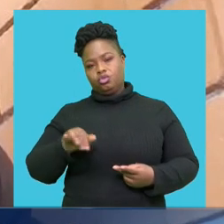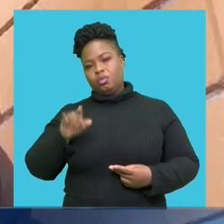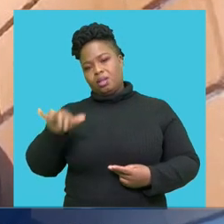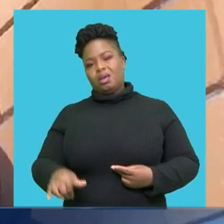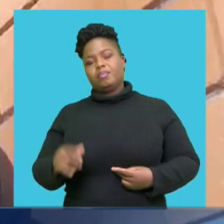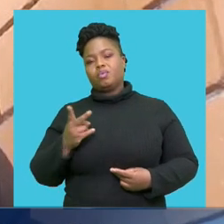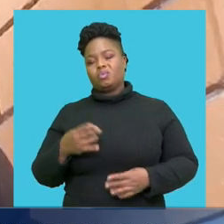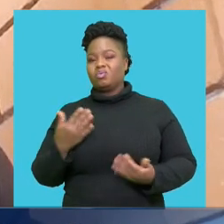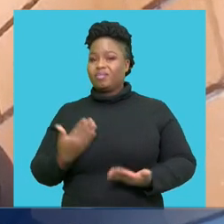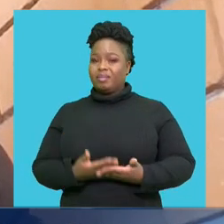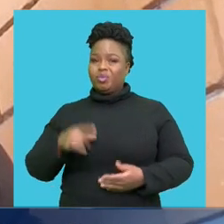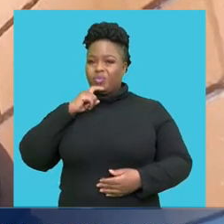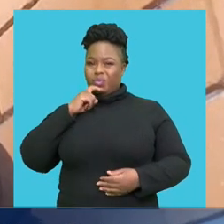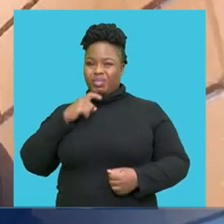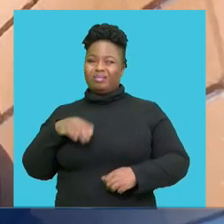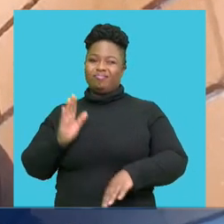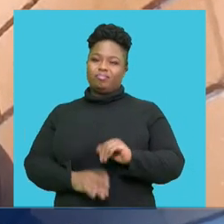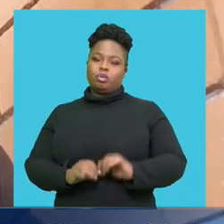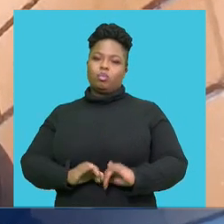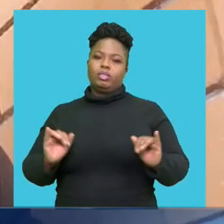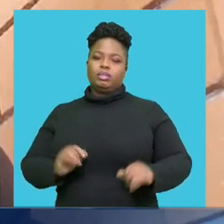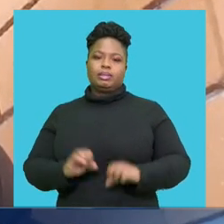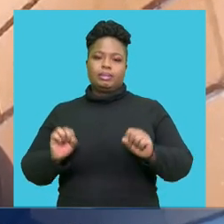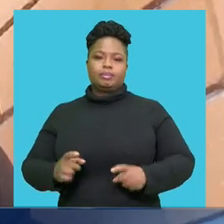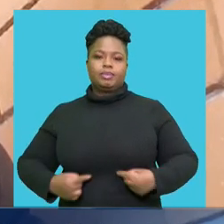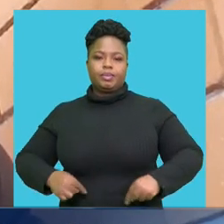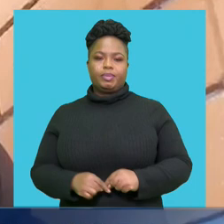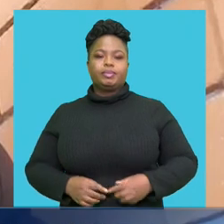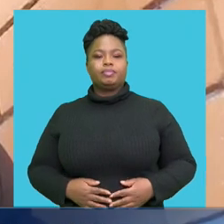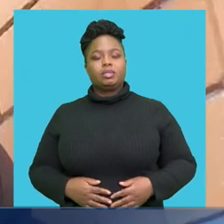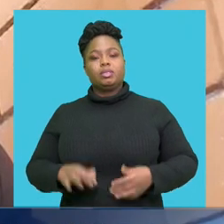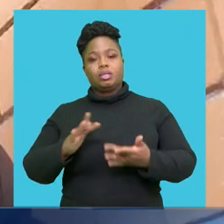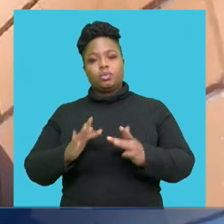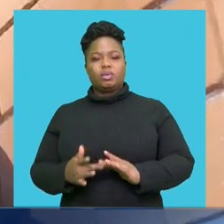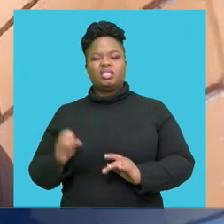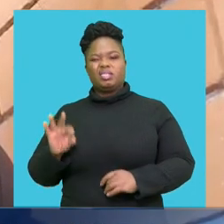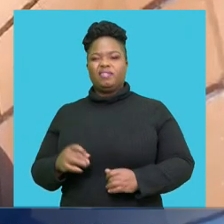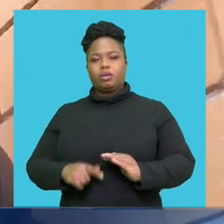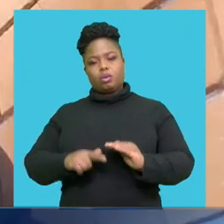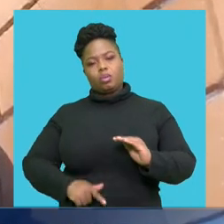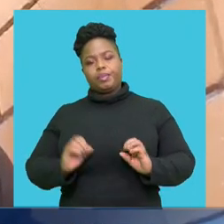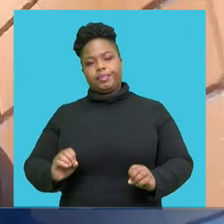level could have dire consequences on our systems and network infrastructure if load reduction is not urgently implemented.